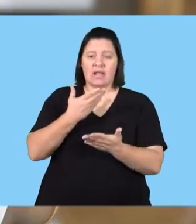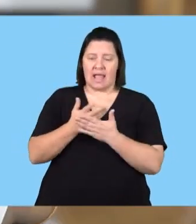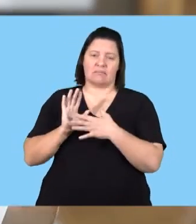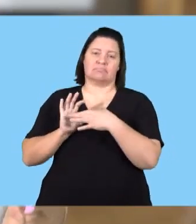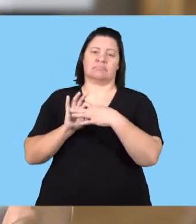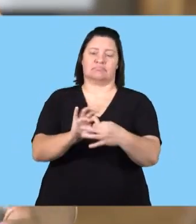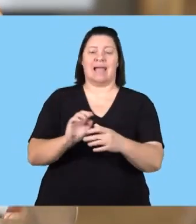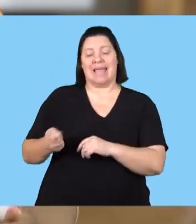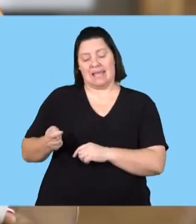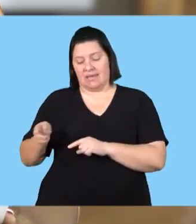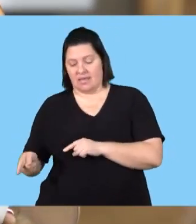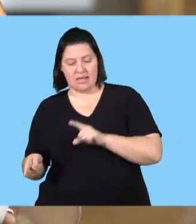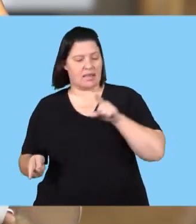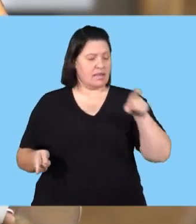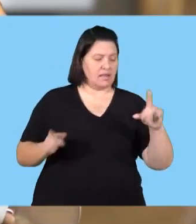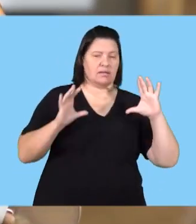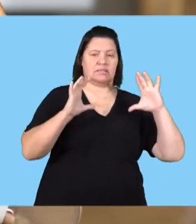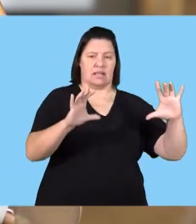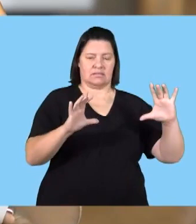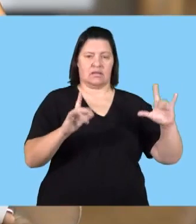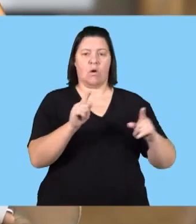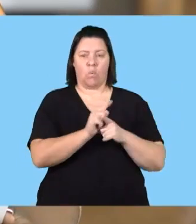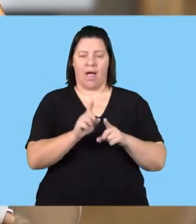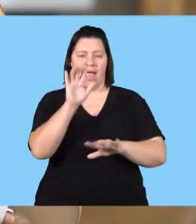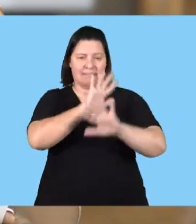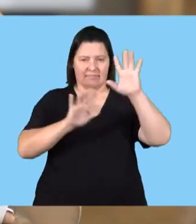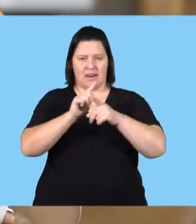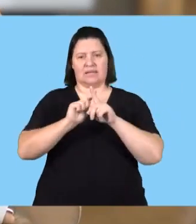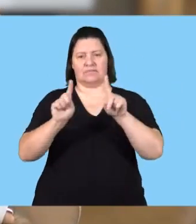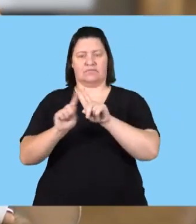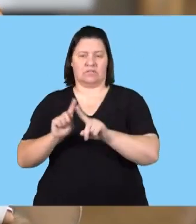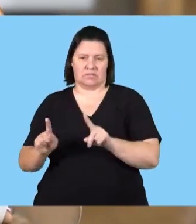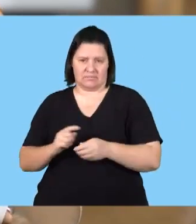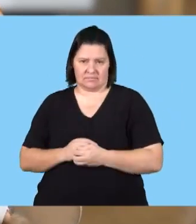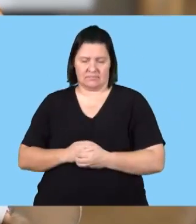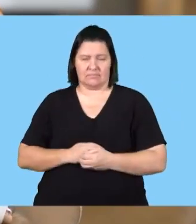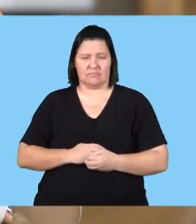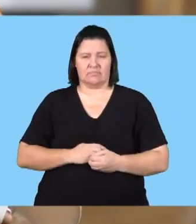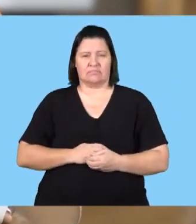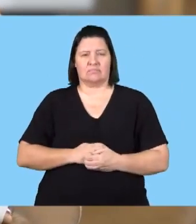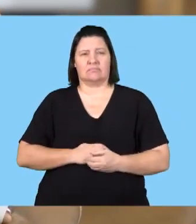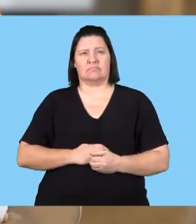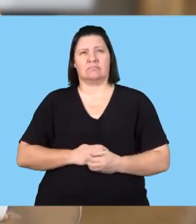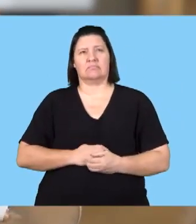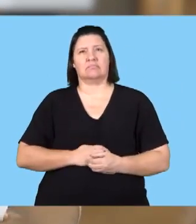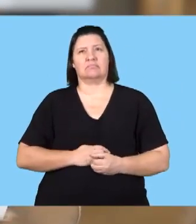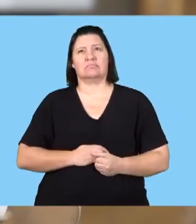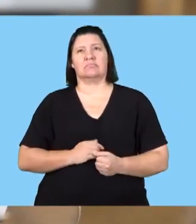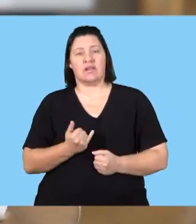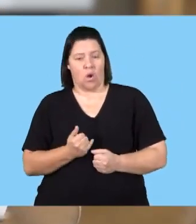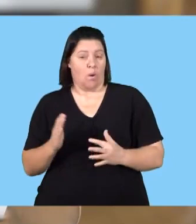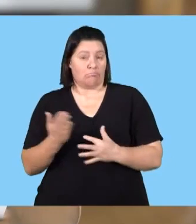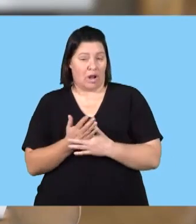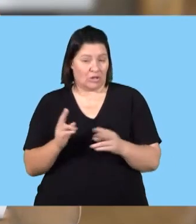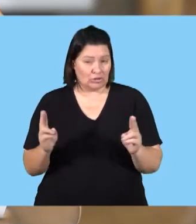are able to relate the key to the slice because of the different colors which have been used. So now I